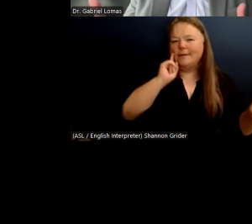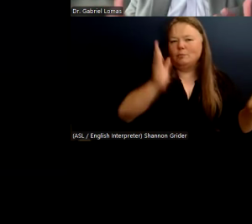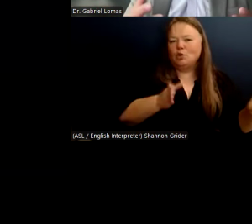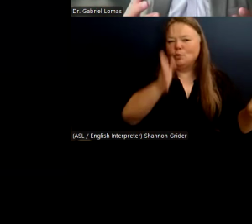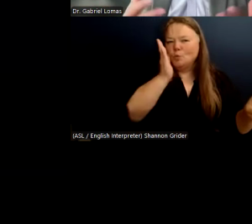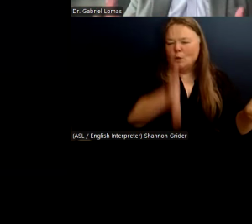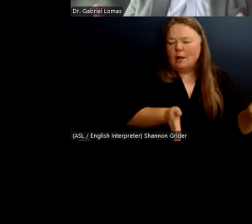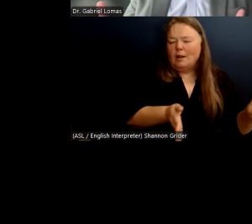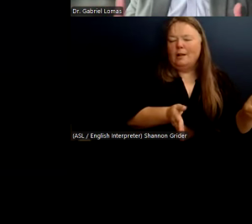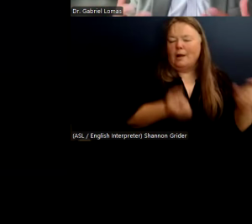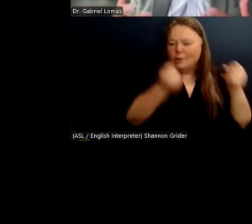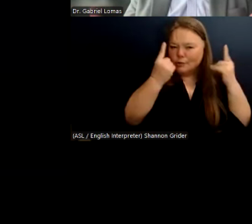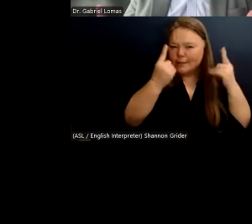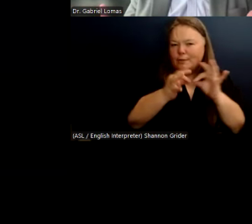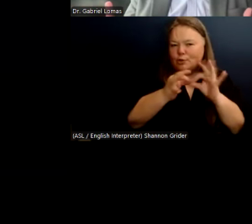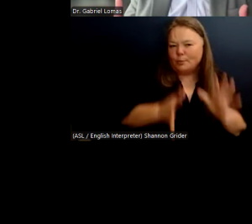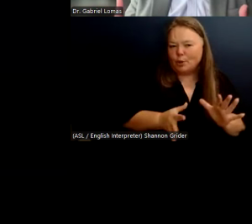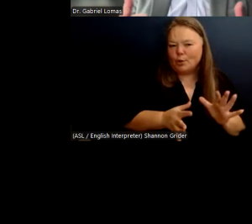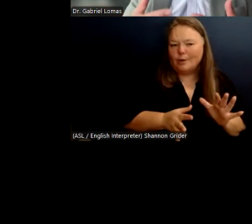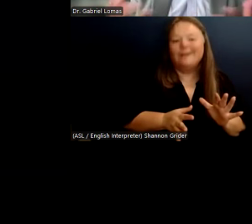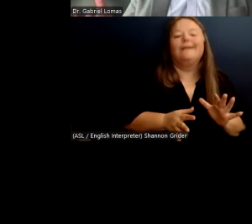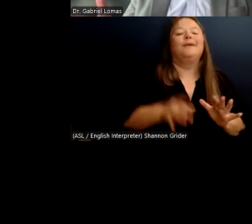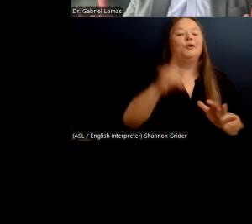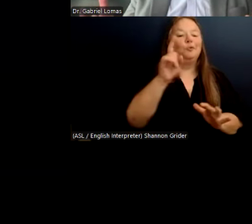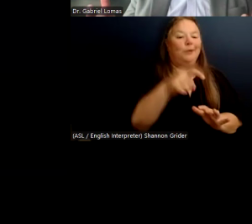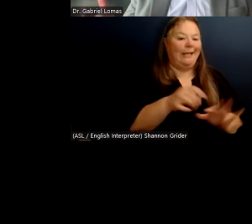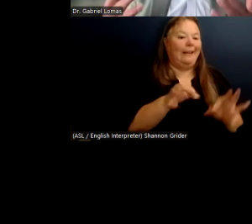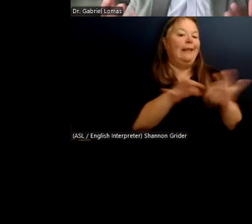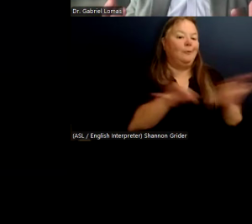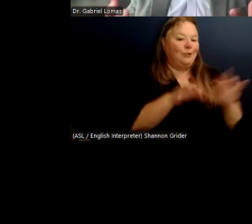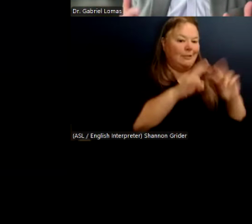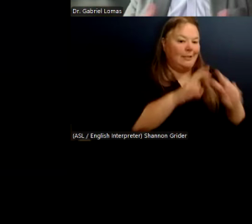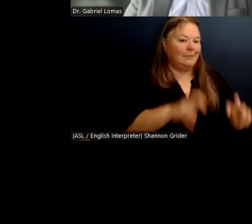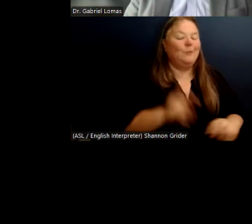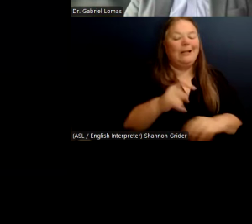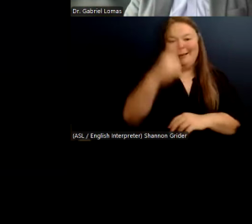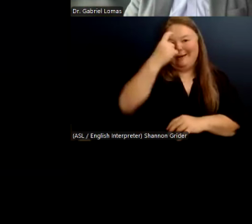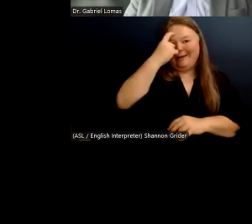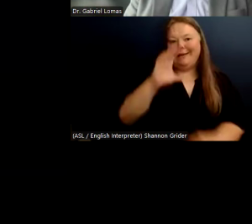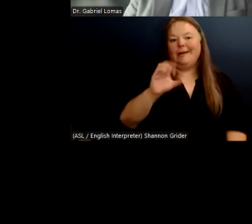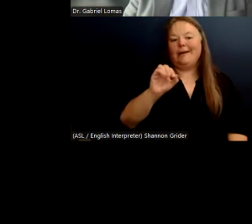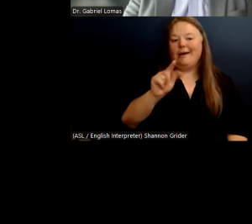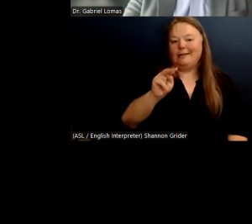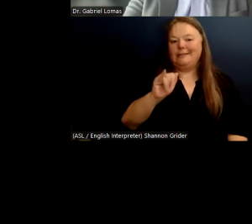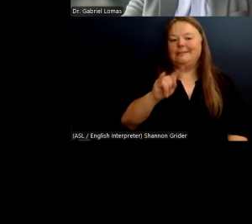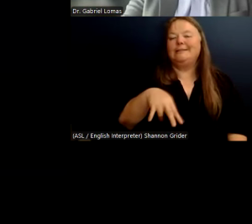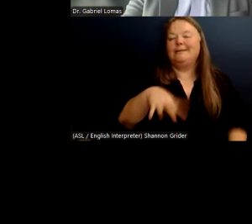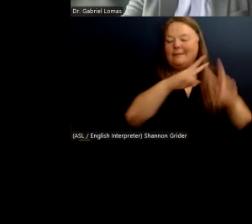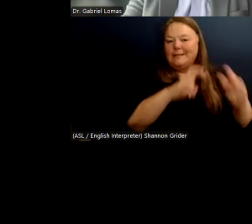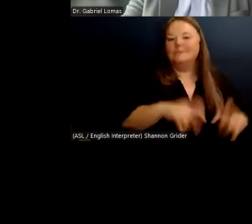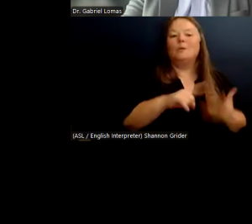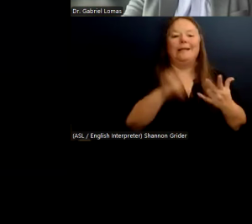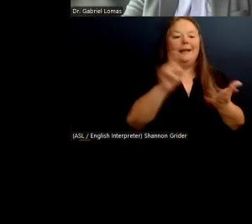language assessment, academic achievement assessment, and other areas as well to make sure that the person really truly is understanding.